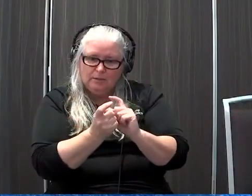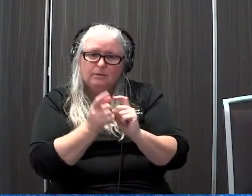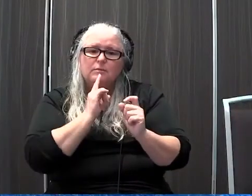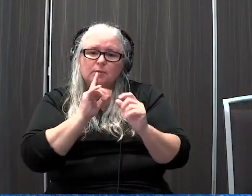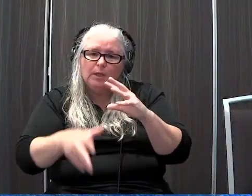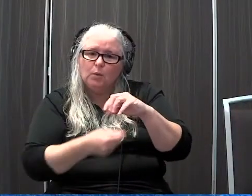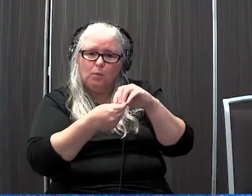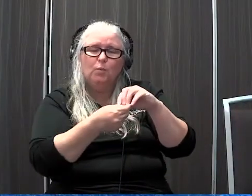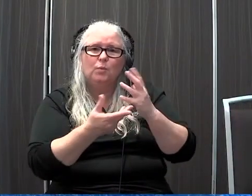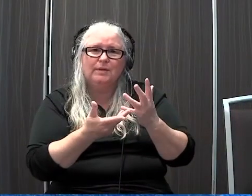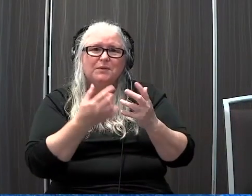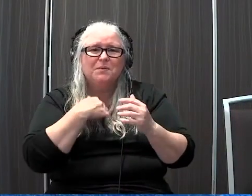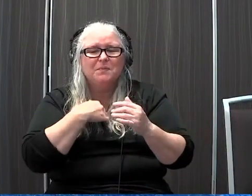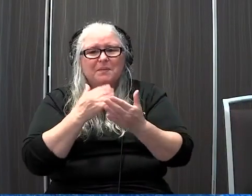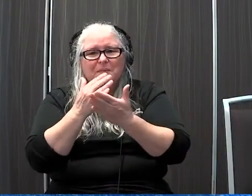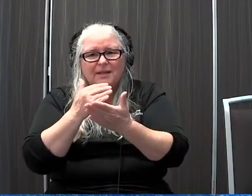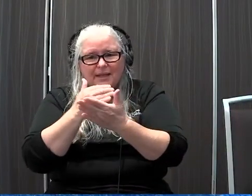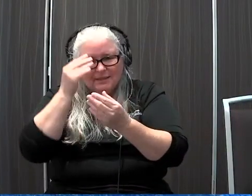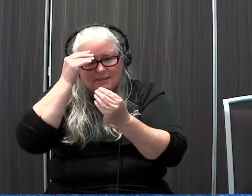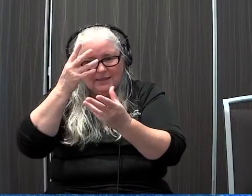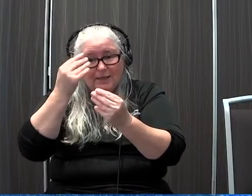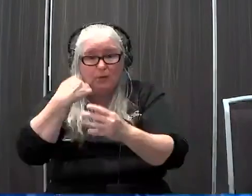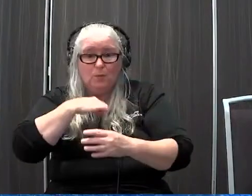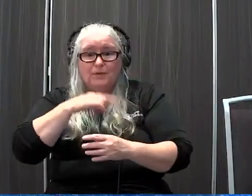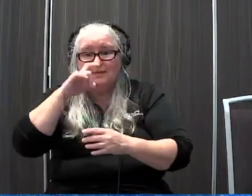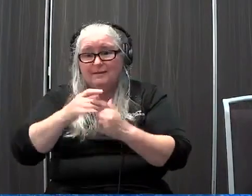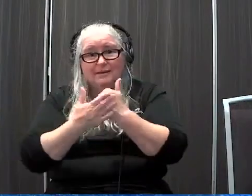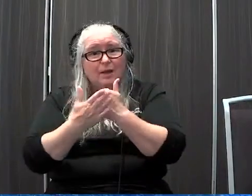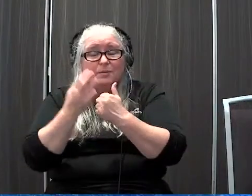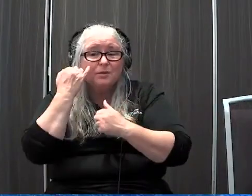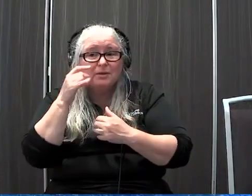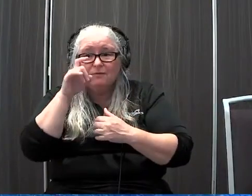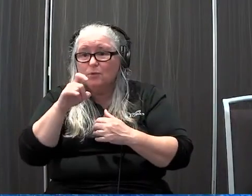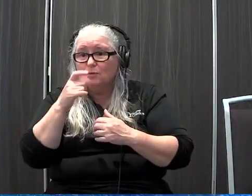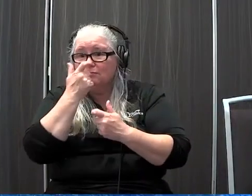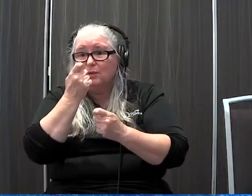currently collecting data, and we need participants. So if anyone is interested in